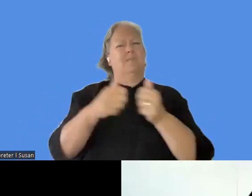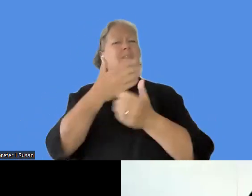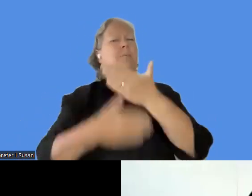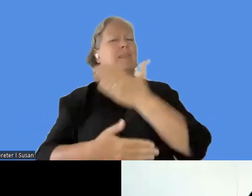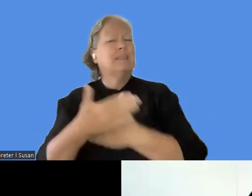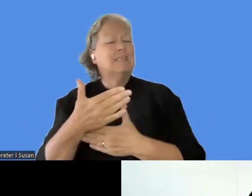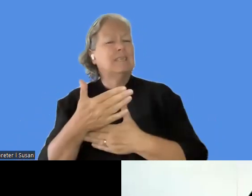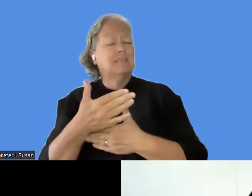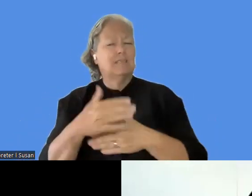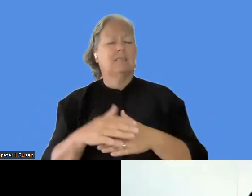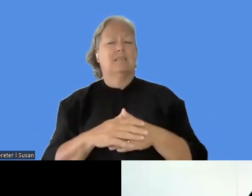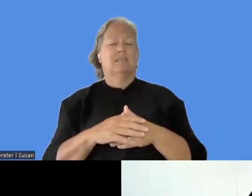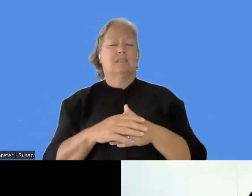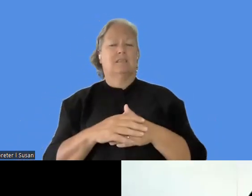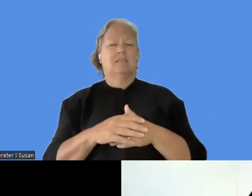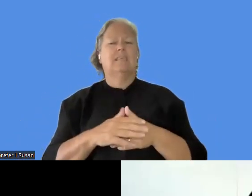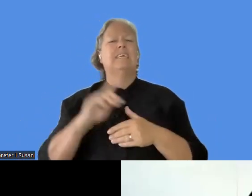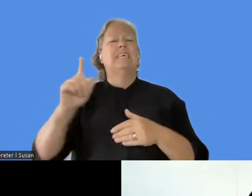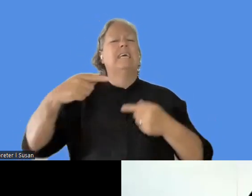his collection is lost.